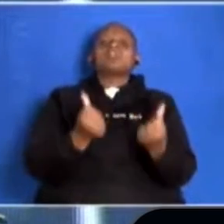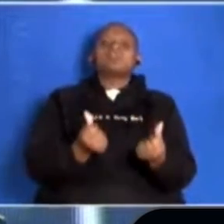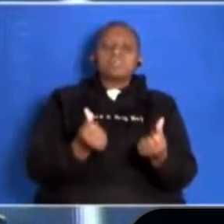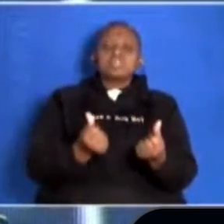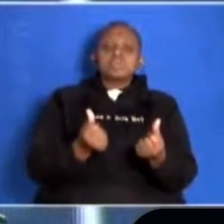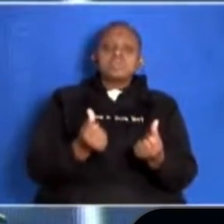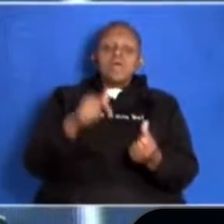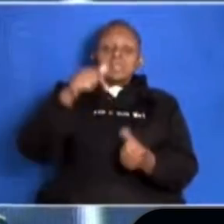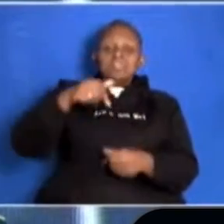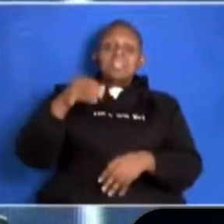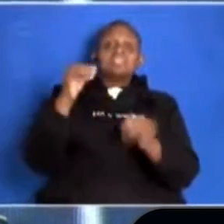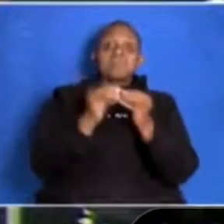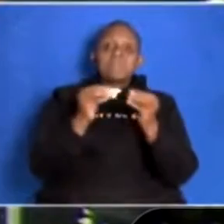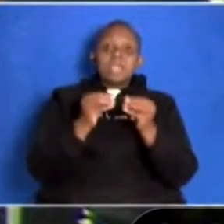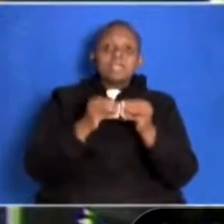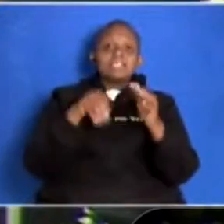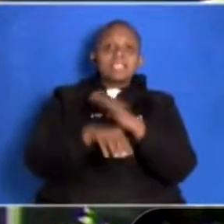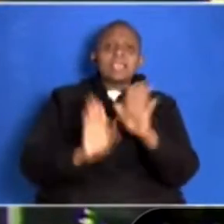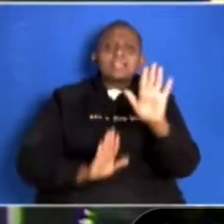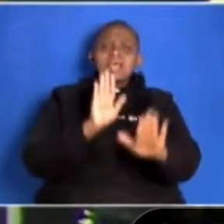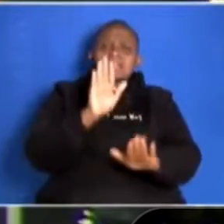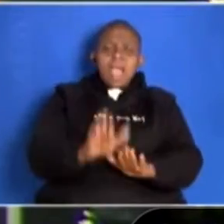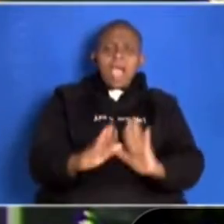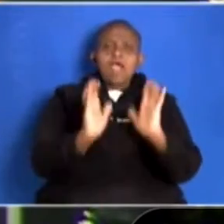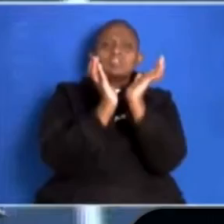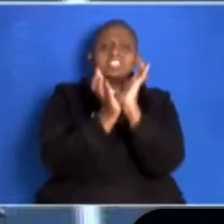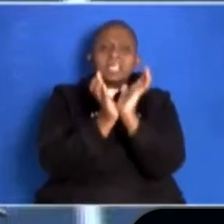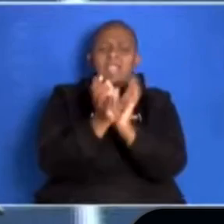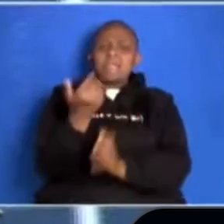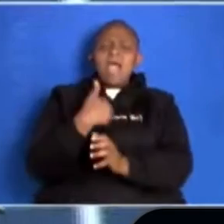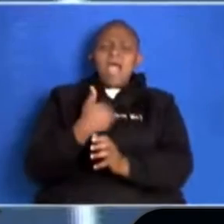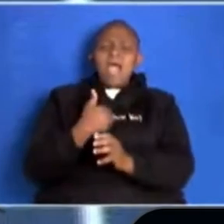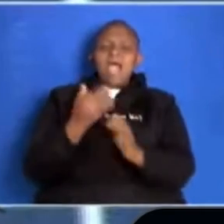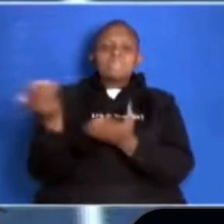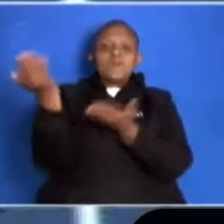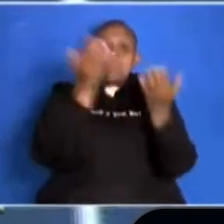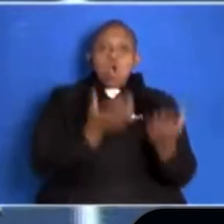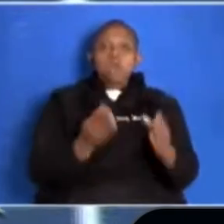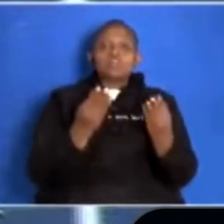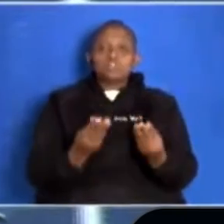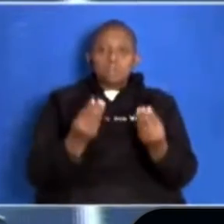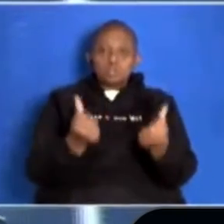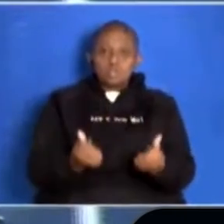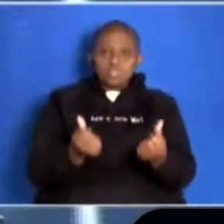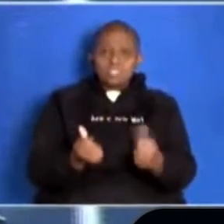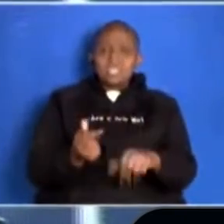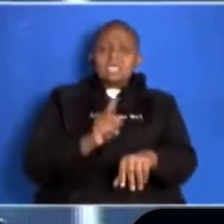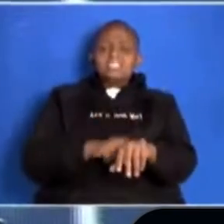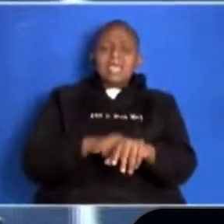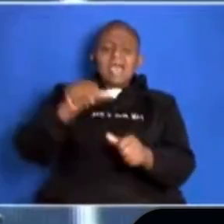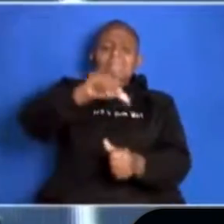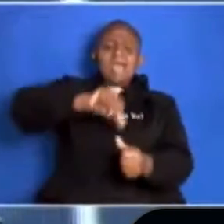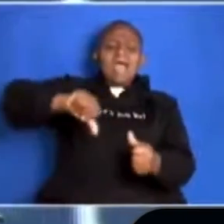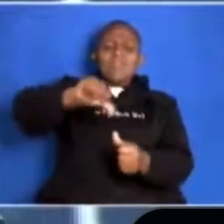suluhisho sasa. And this meeting in Nyayo Stadium has brought you solution. Umekuletea majibu. When the anointing hit